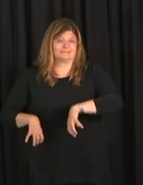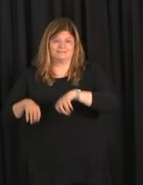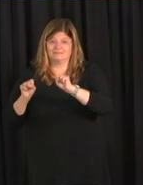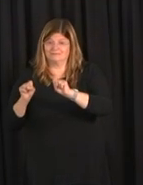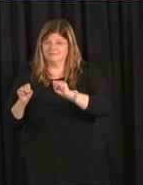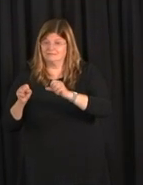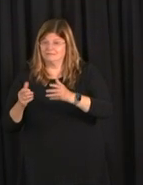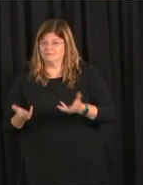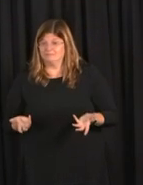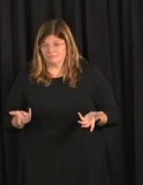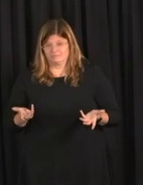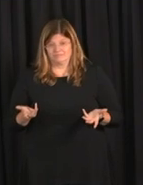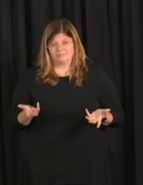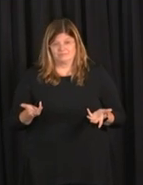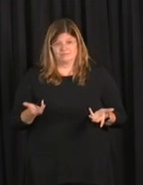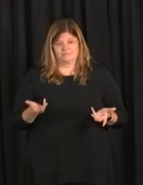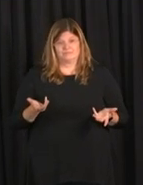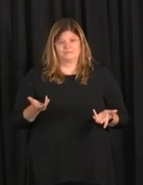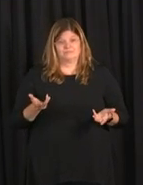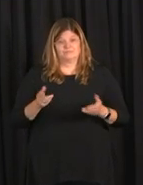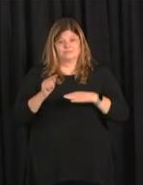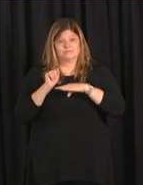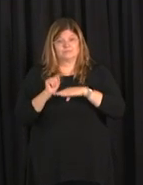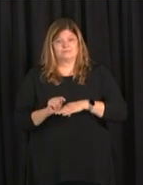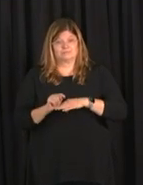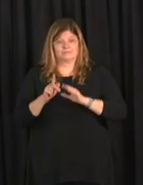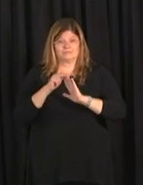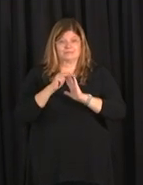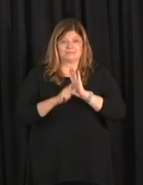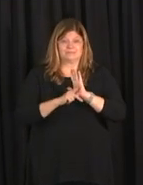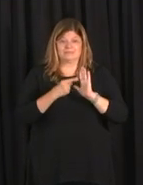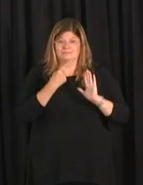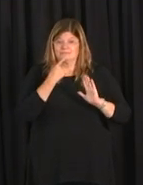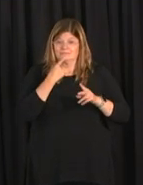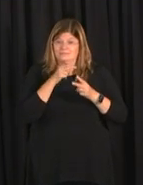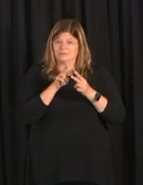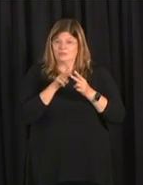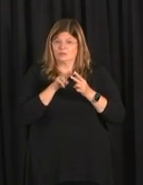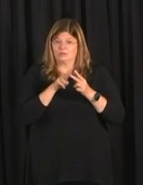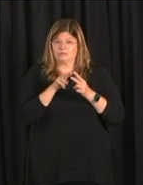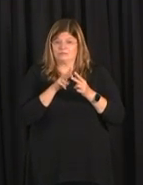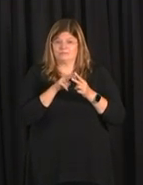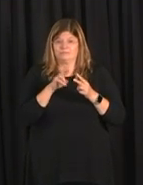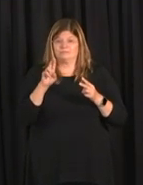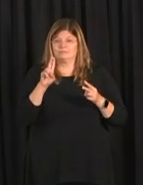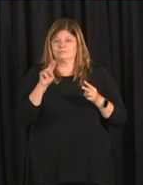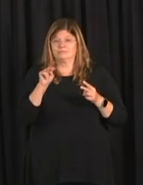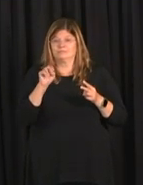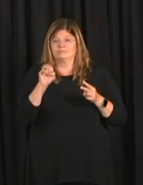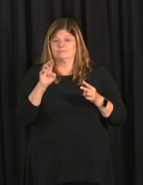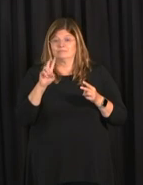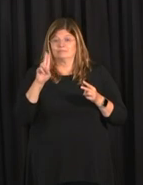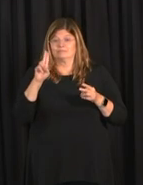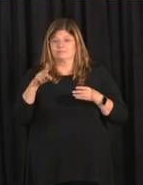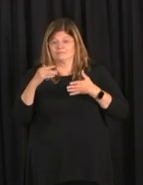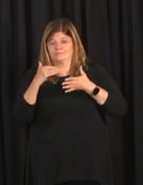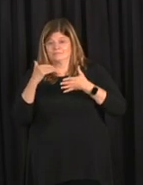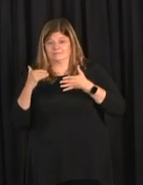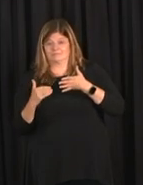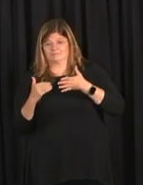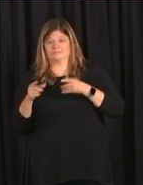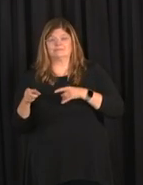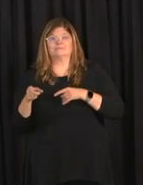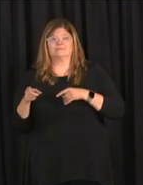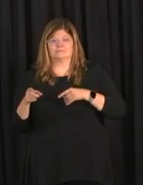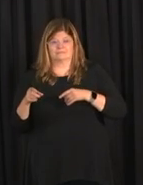host, the tradition or the policy has been one of the 2 runner-up cities might get it. Could